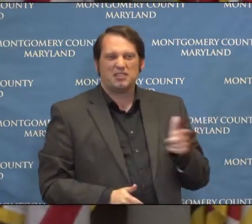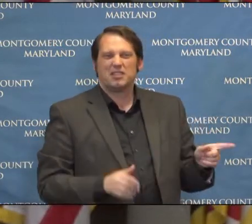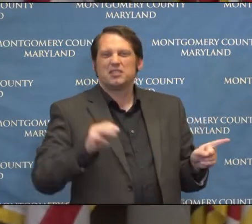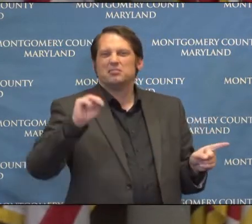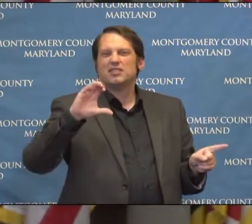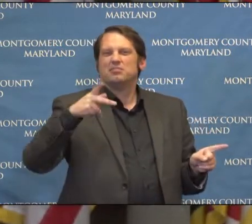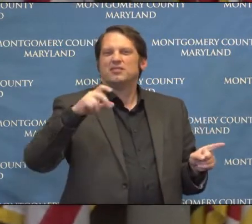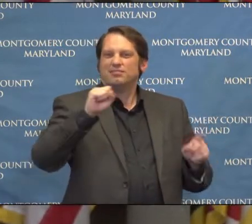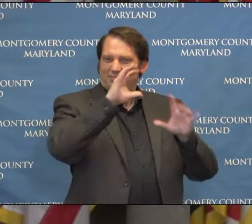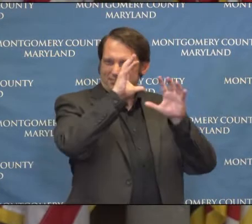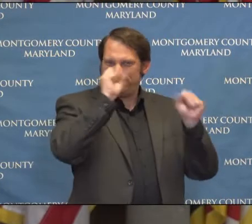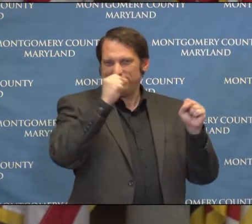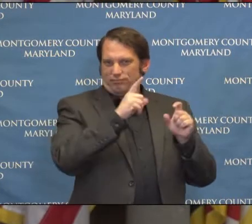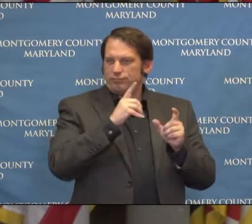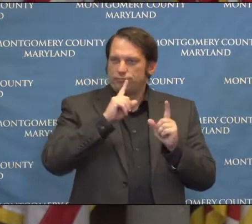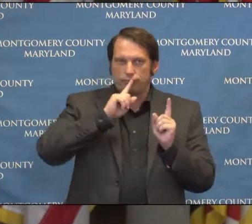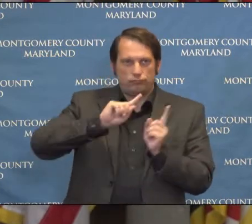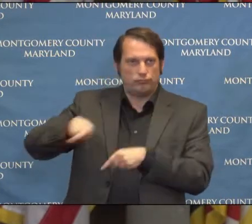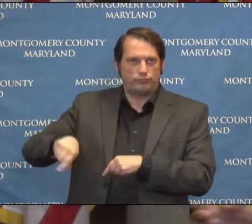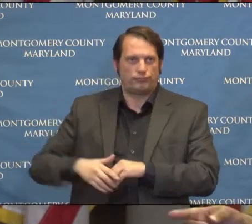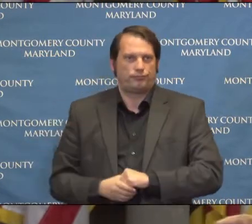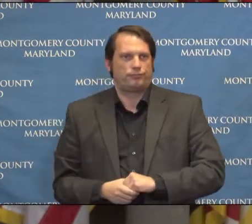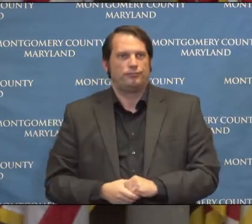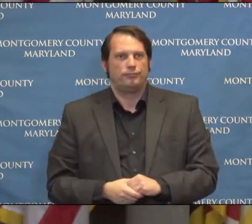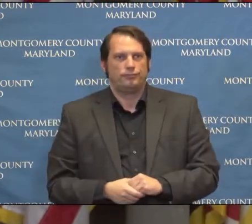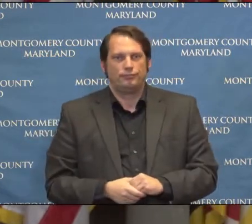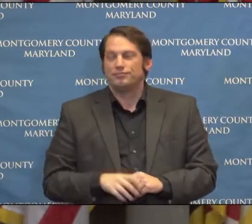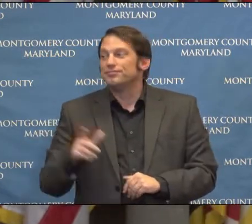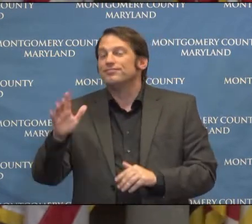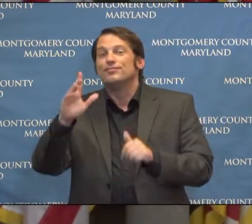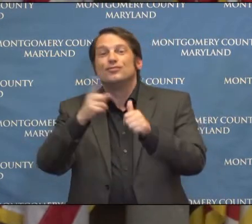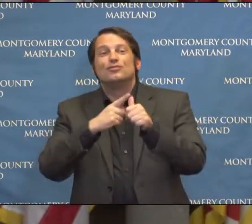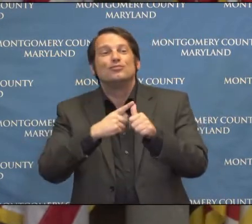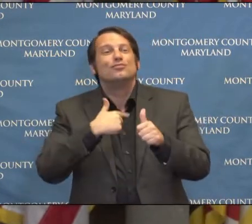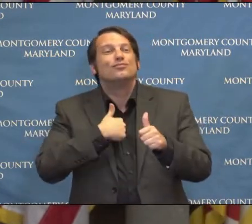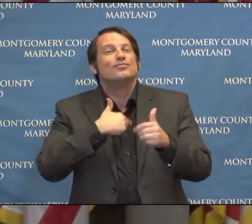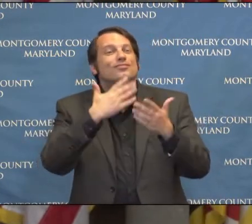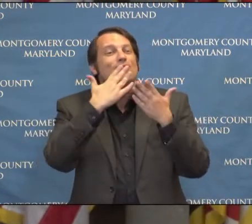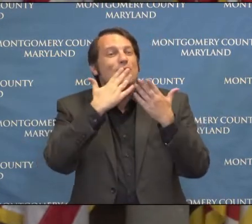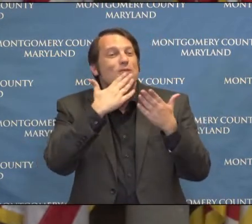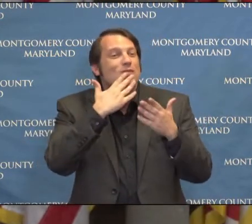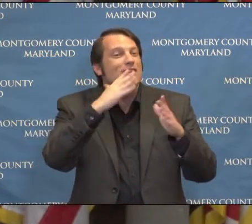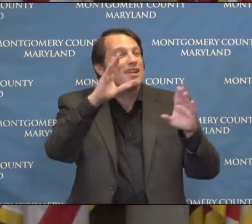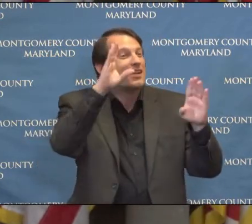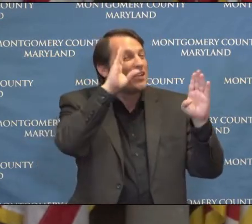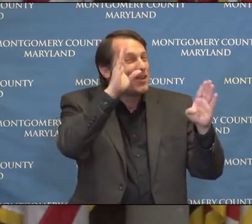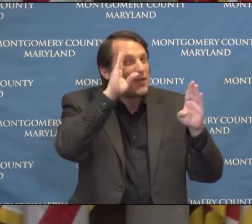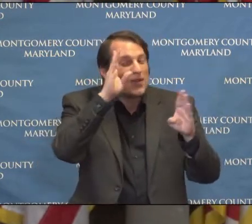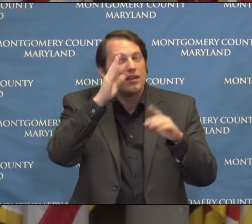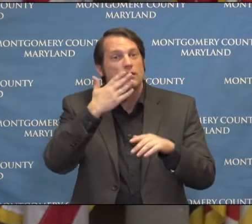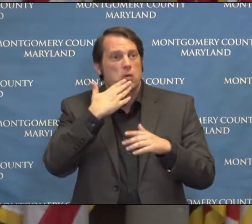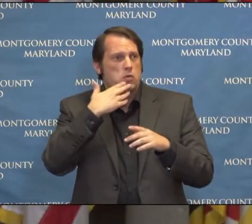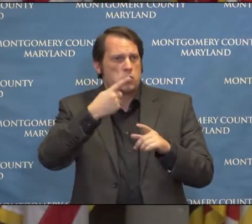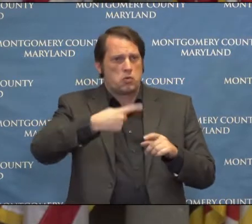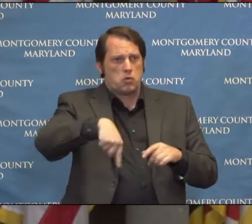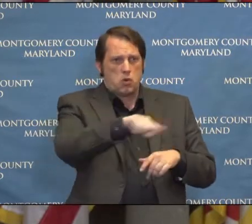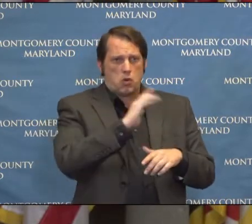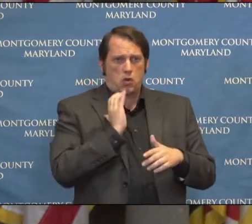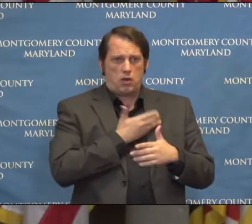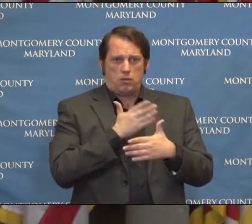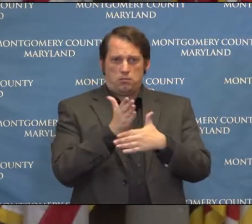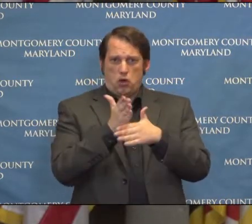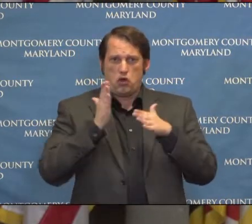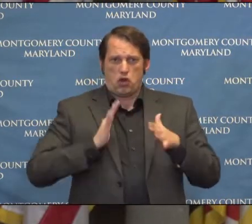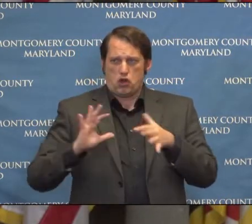partners here, and I want to be very clear in how much we've appreciated the partnerships here across the county to meet the needs